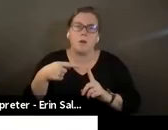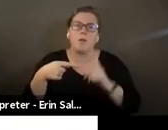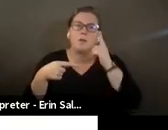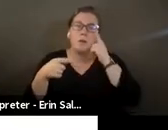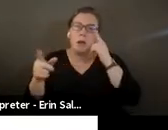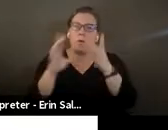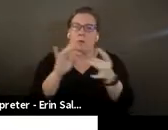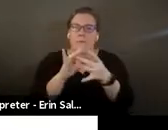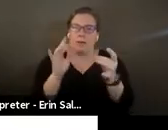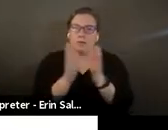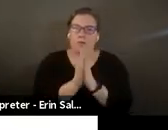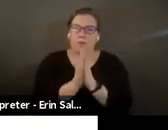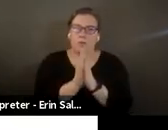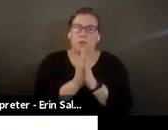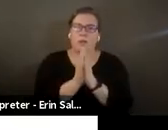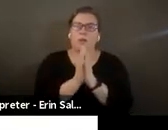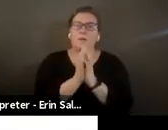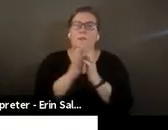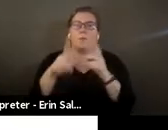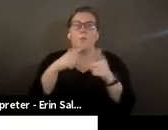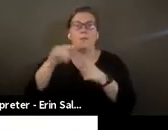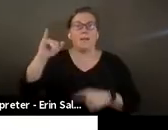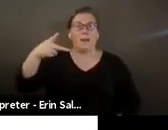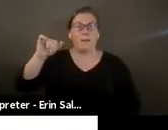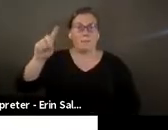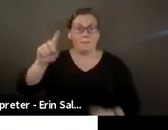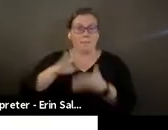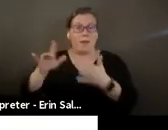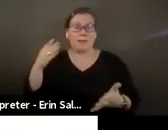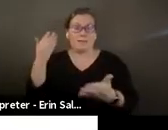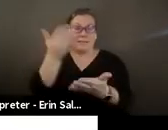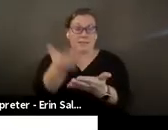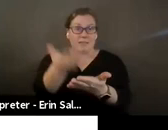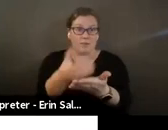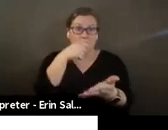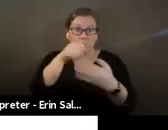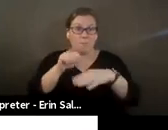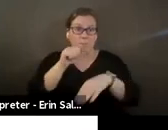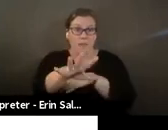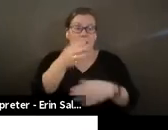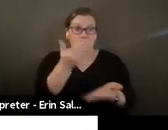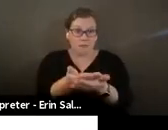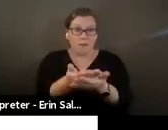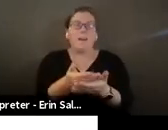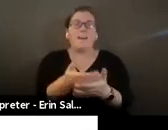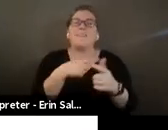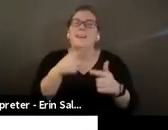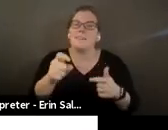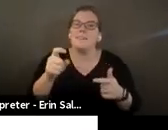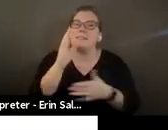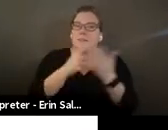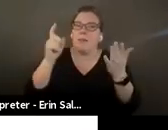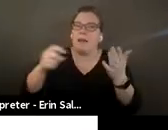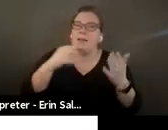quick, once the iPad is delivered, it does have to be signed for. It will